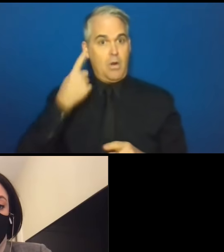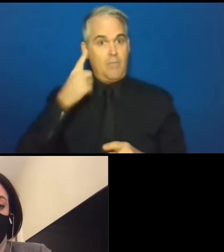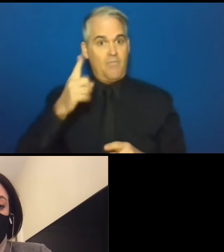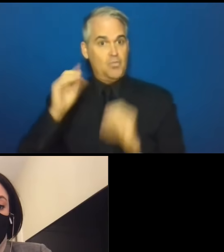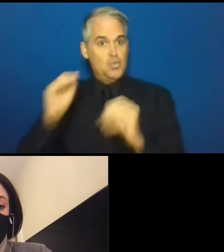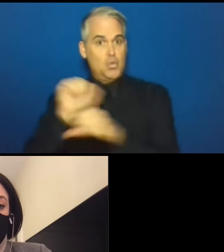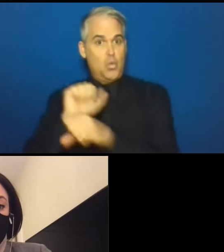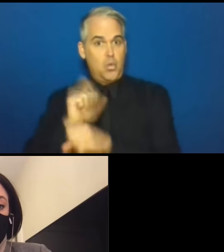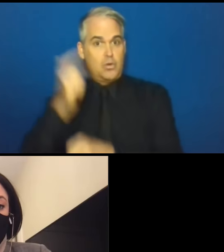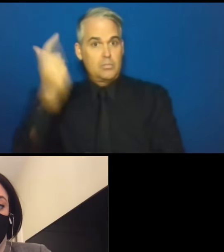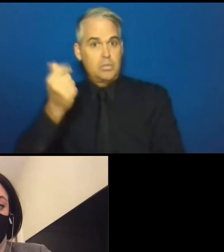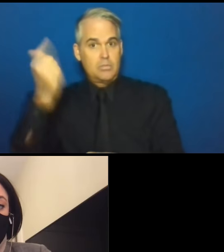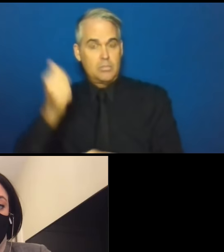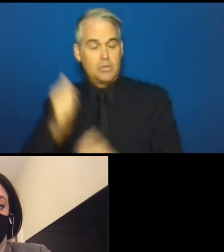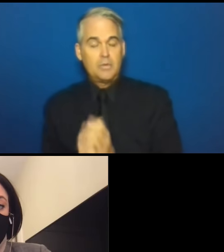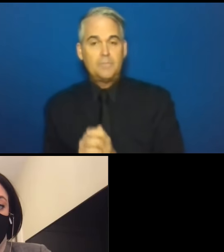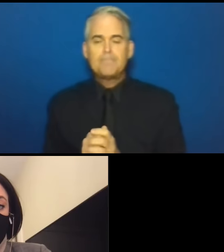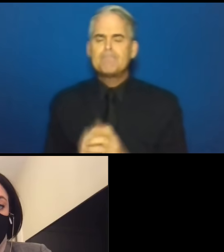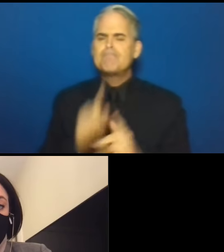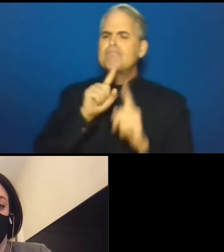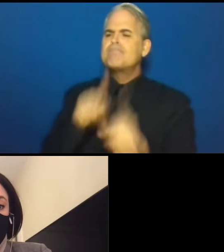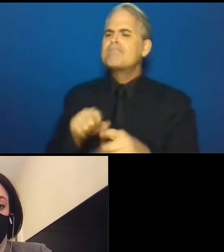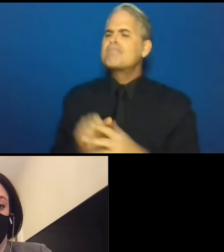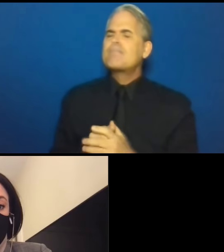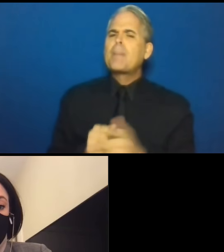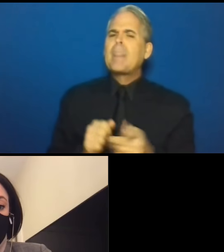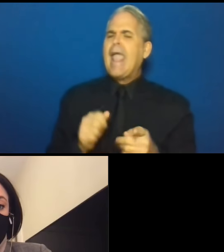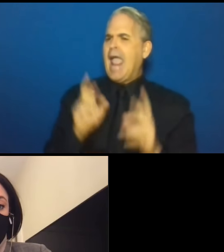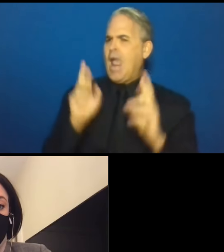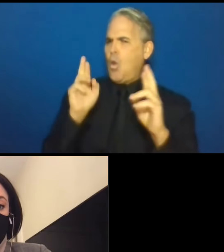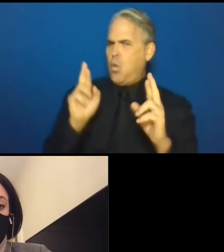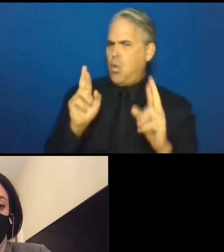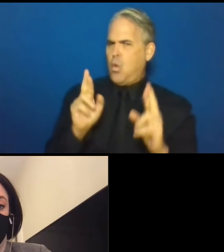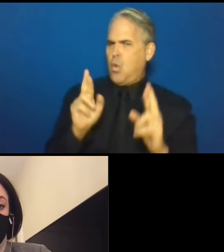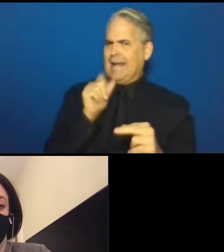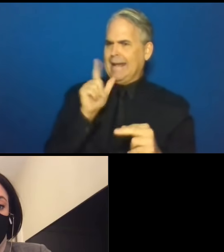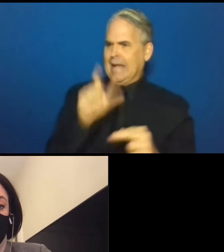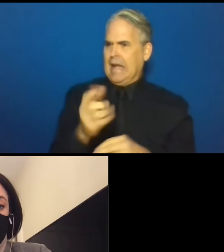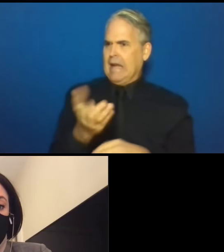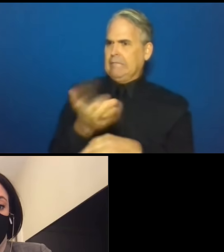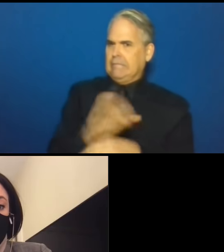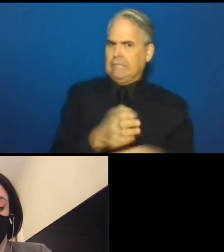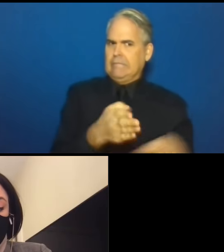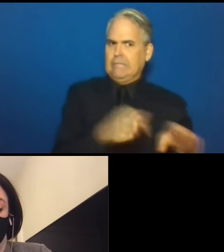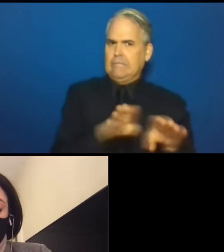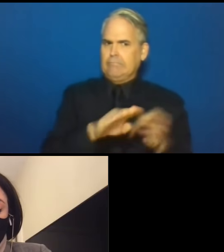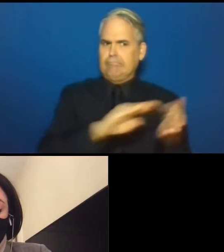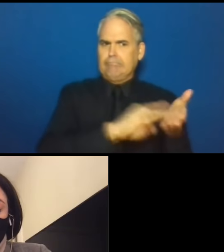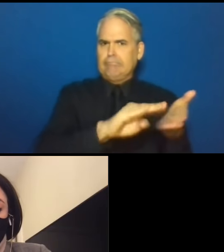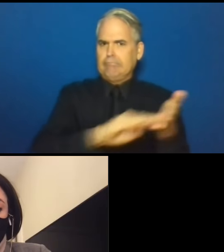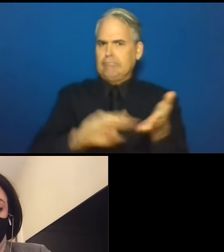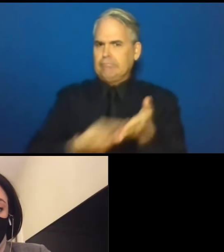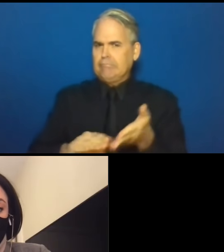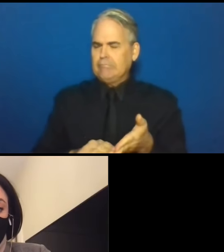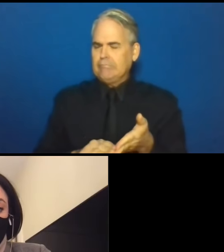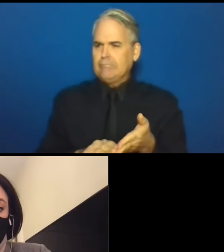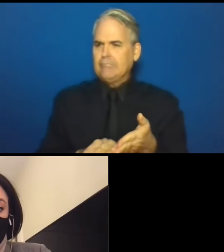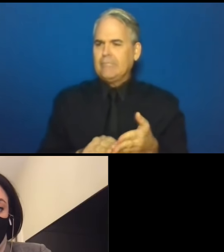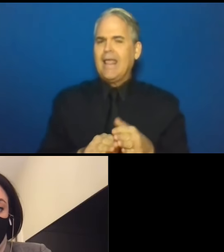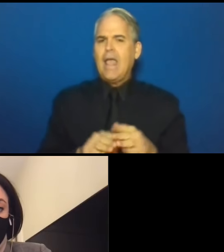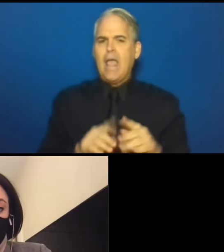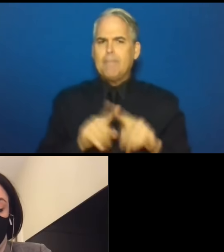be able to, make it based on the 25% capacity. I know it's asking a lot of them. But I'm hopeful that the takeout and